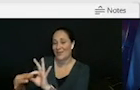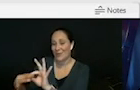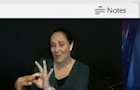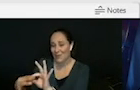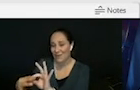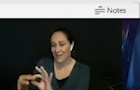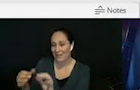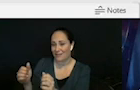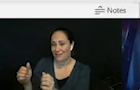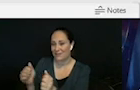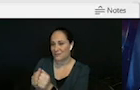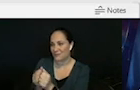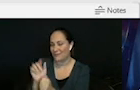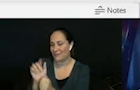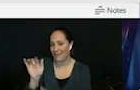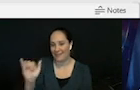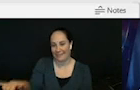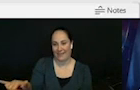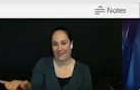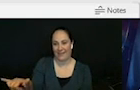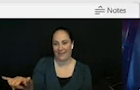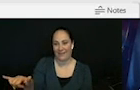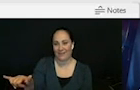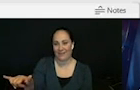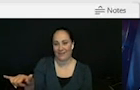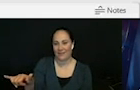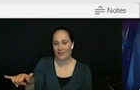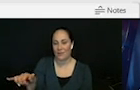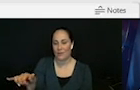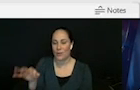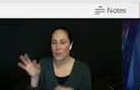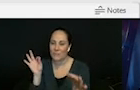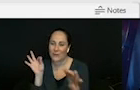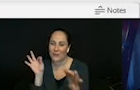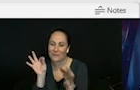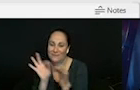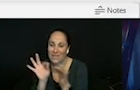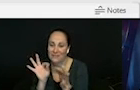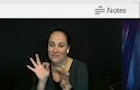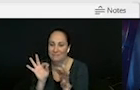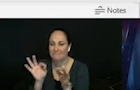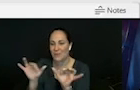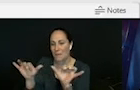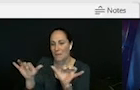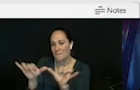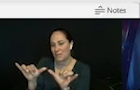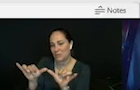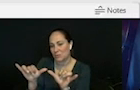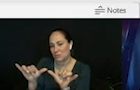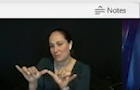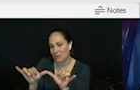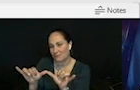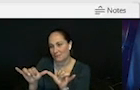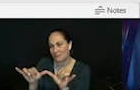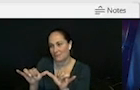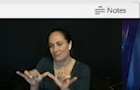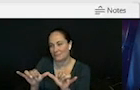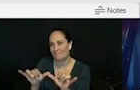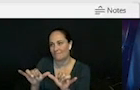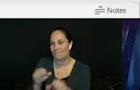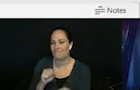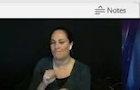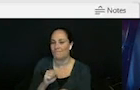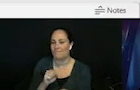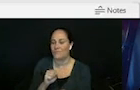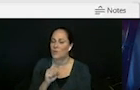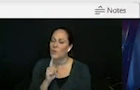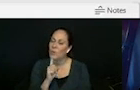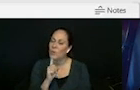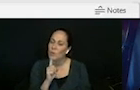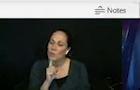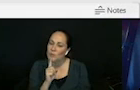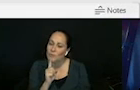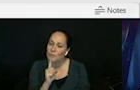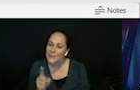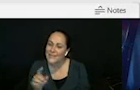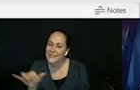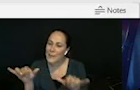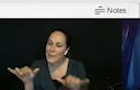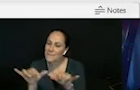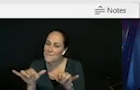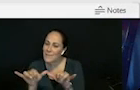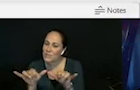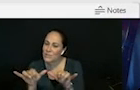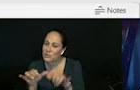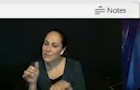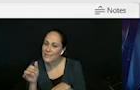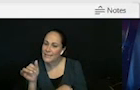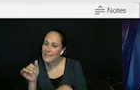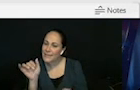we potentially affect the measurement. So are we actually ever truly measuring the real thing? Or are we simply through